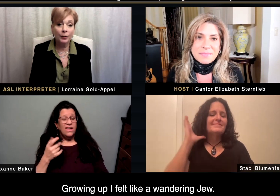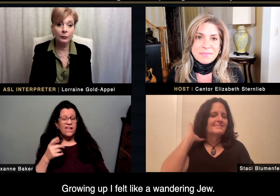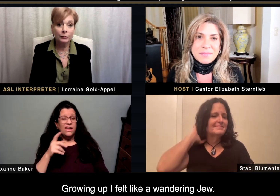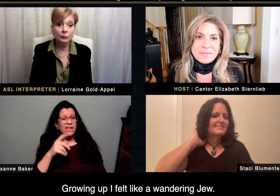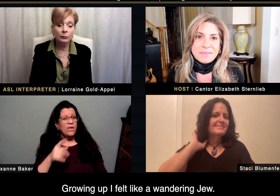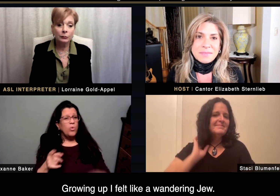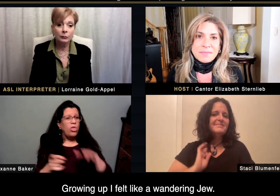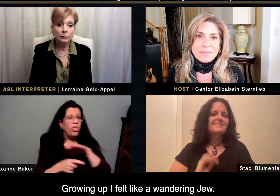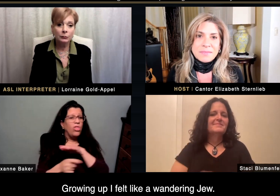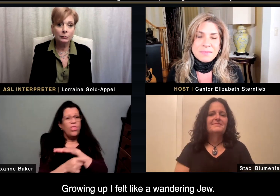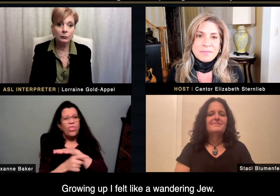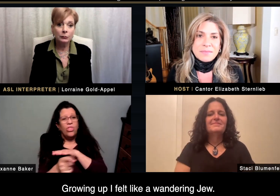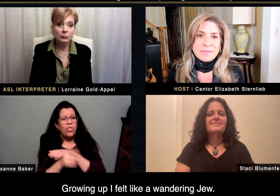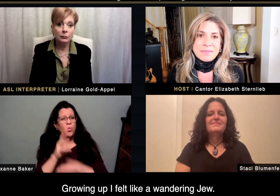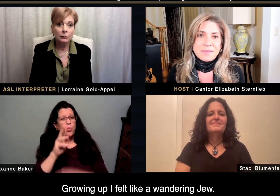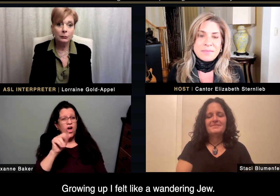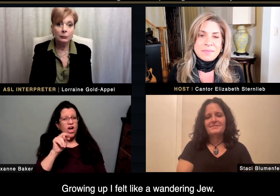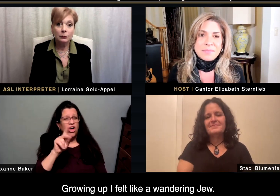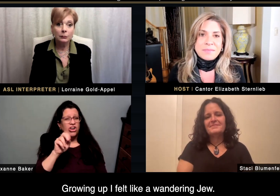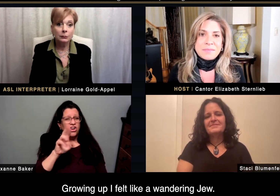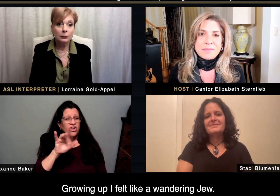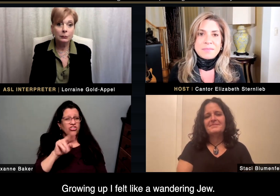Growing up,